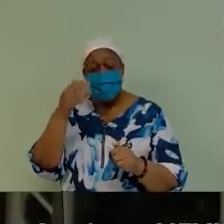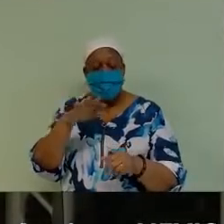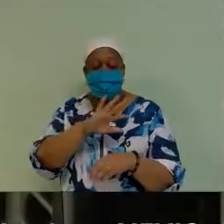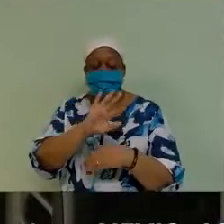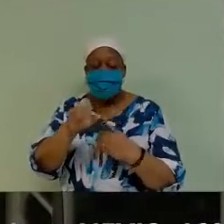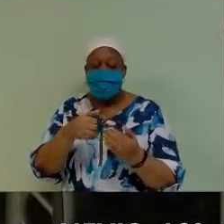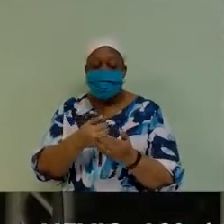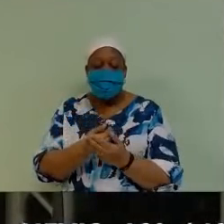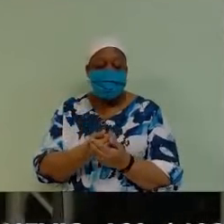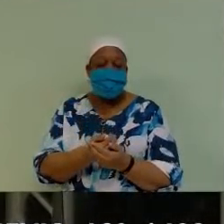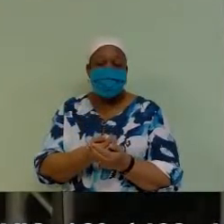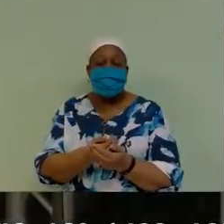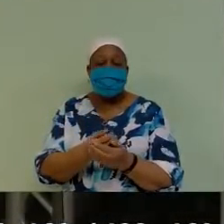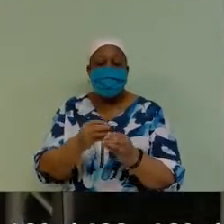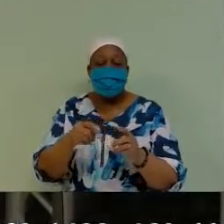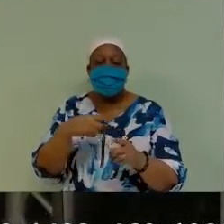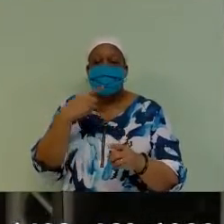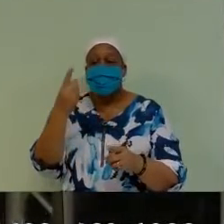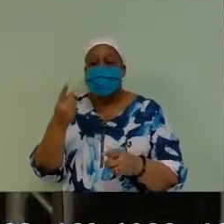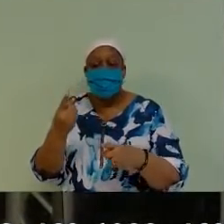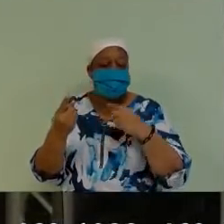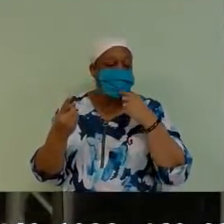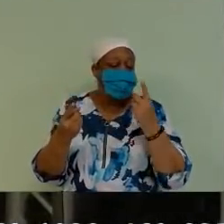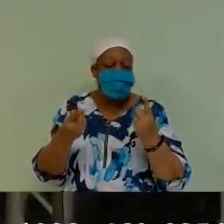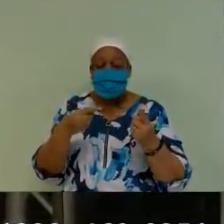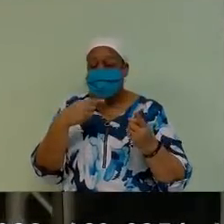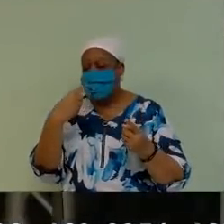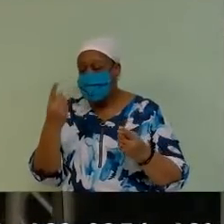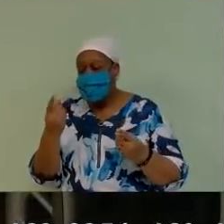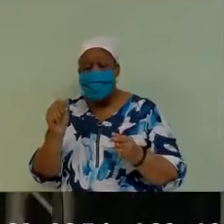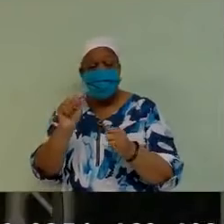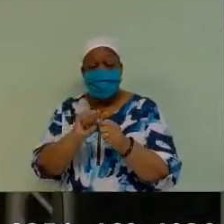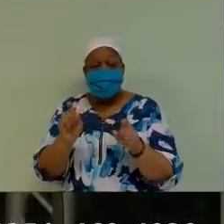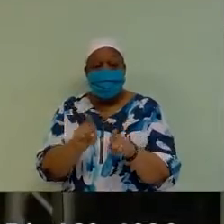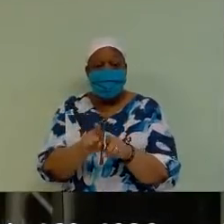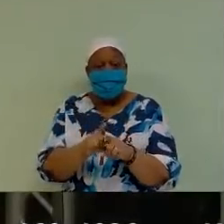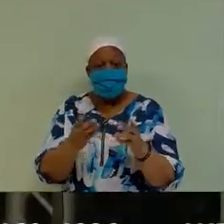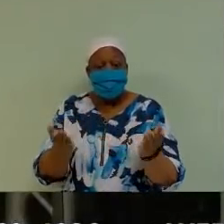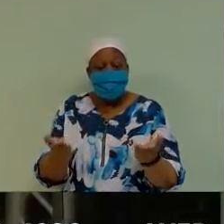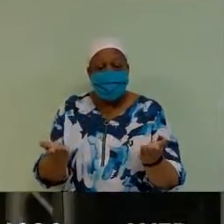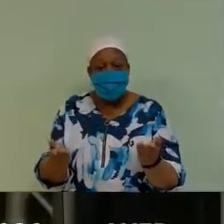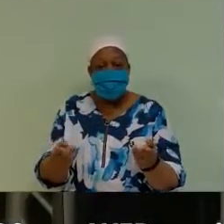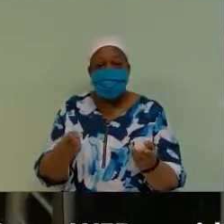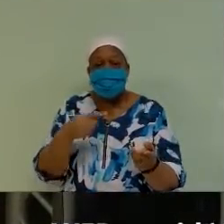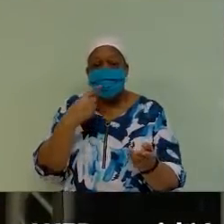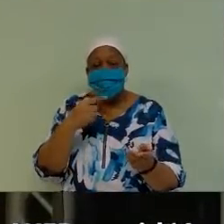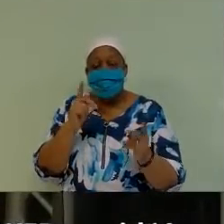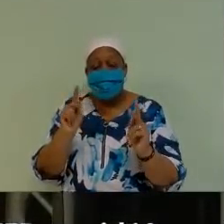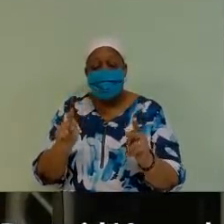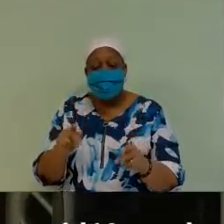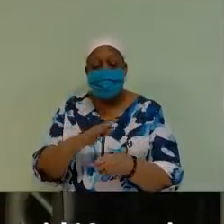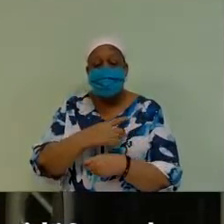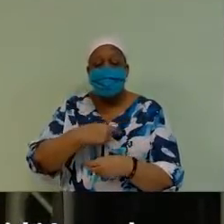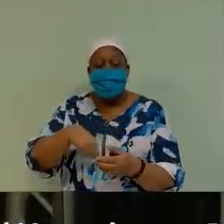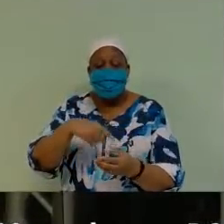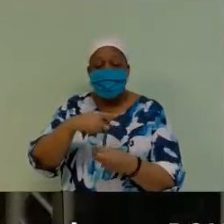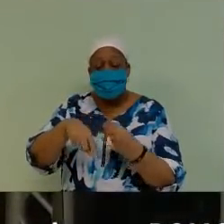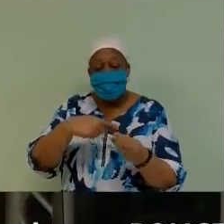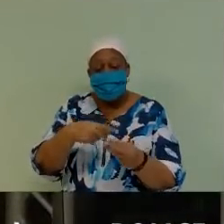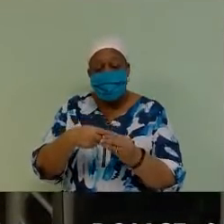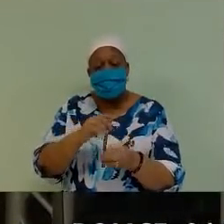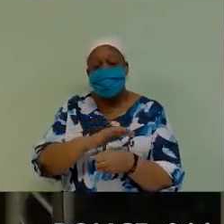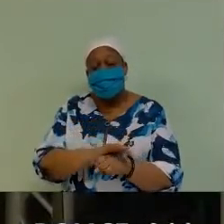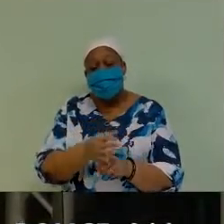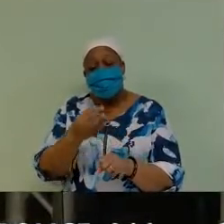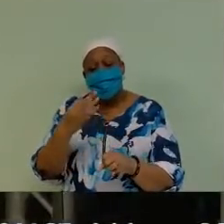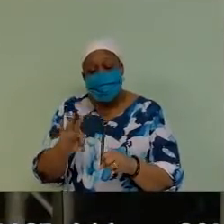Minister was commended for having daily press briefings where they educated the public about COVID-19 and were